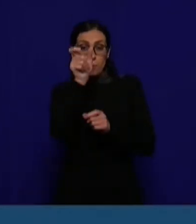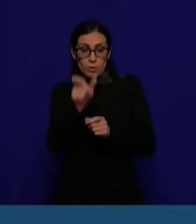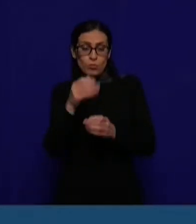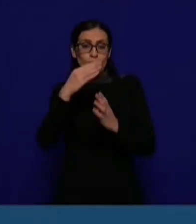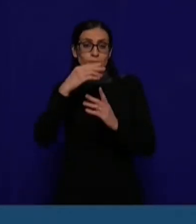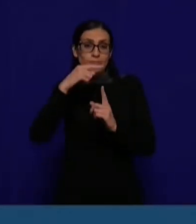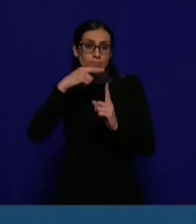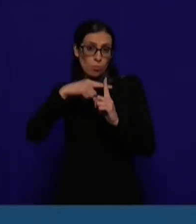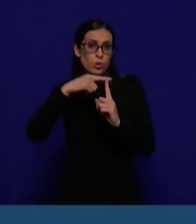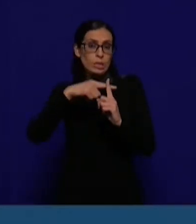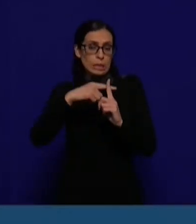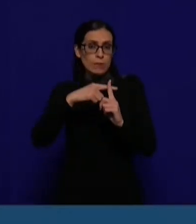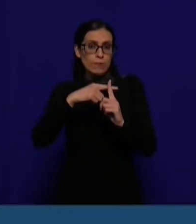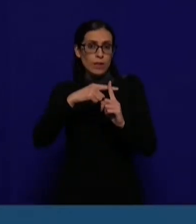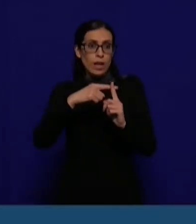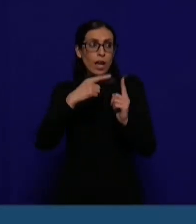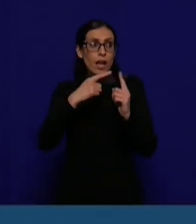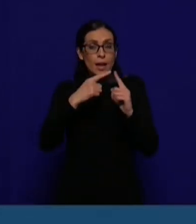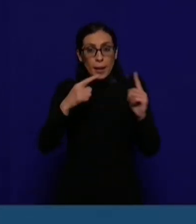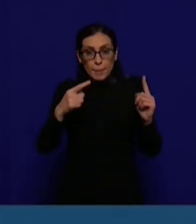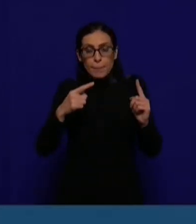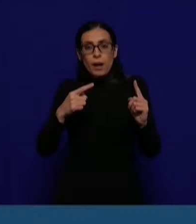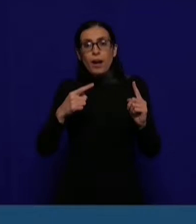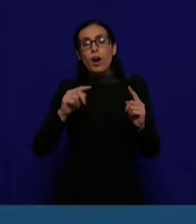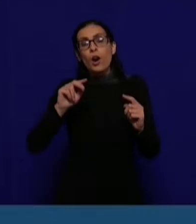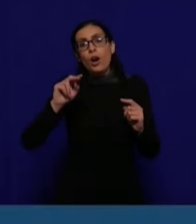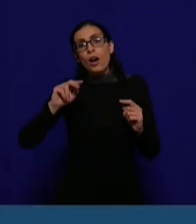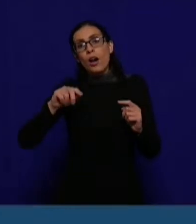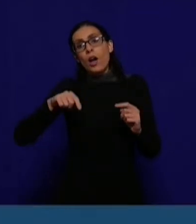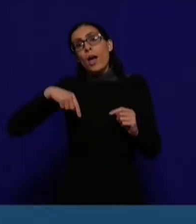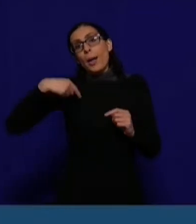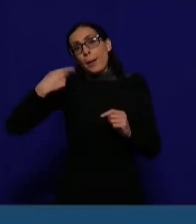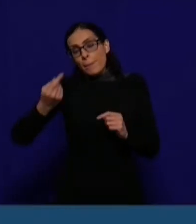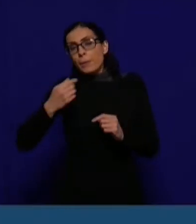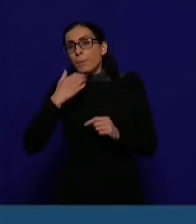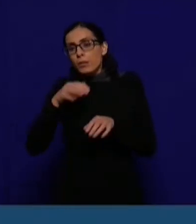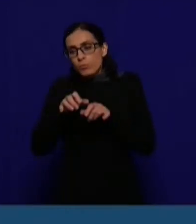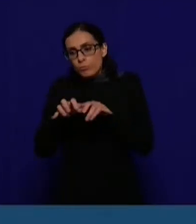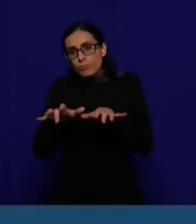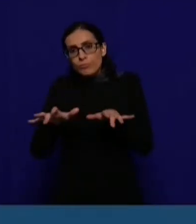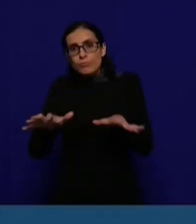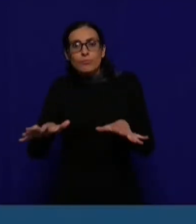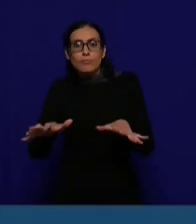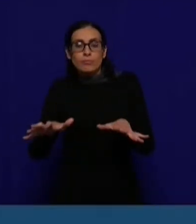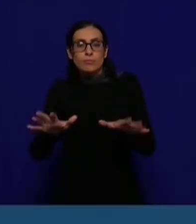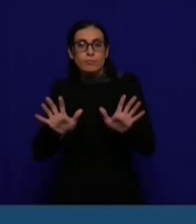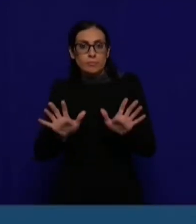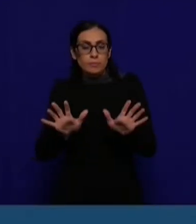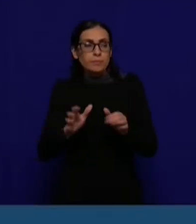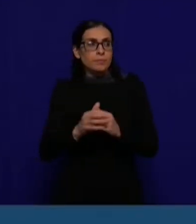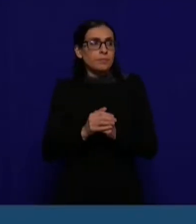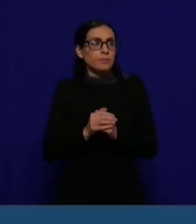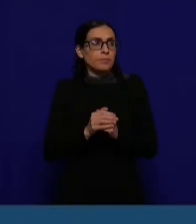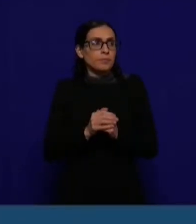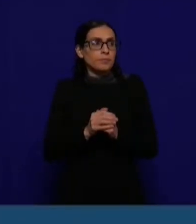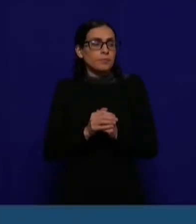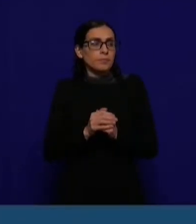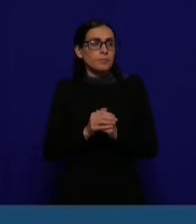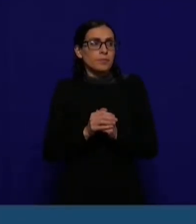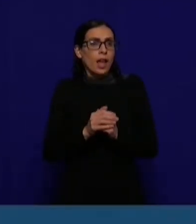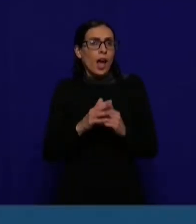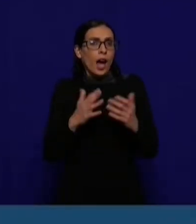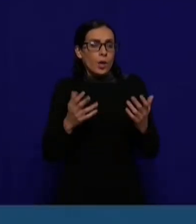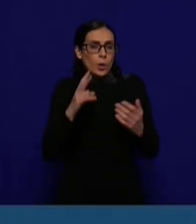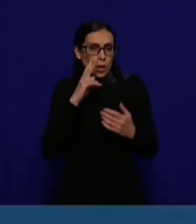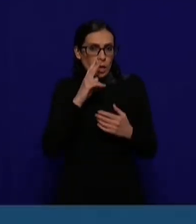trasmissjoni fis-setting tal-iskola u allura hemmhekk qed jindika li bil-miżuri li ħadna kemm fejn inti rajna l-miżuri